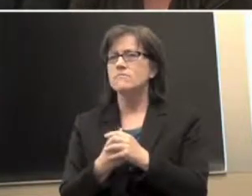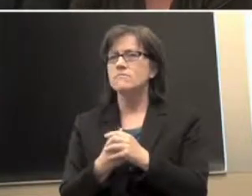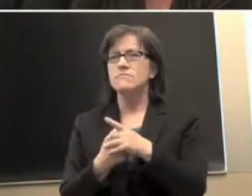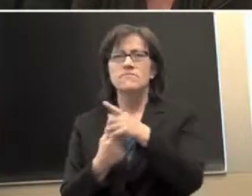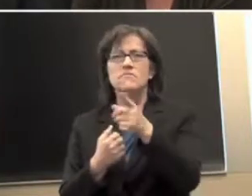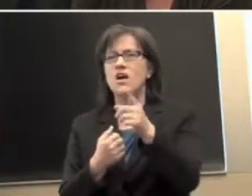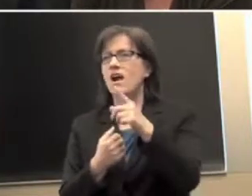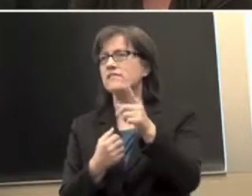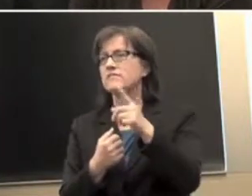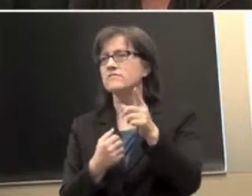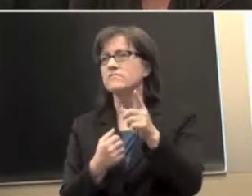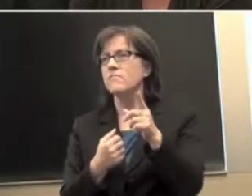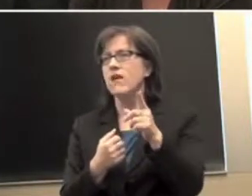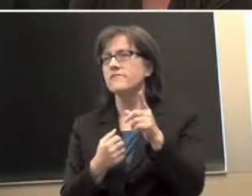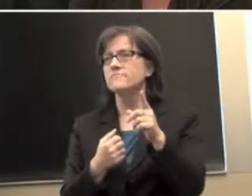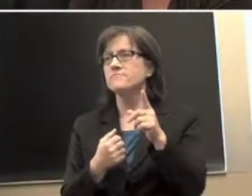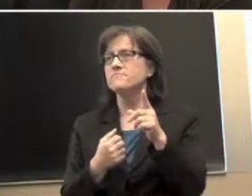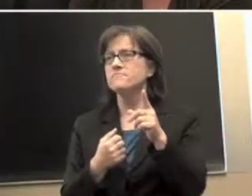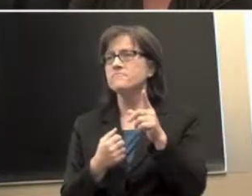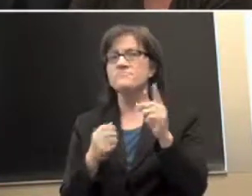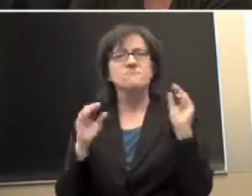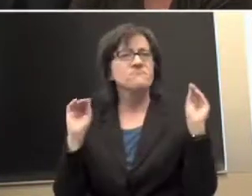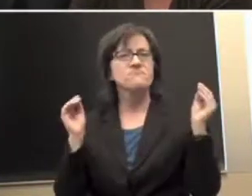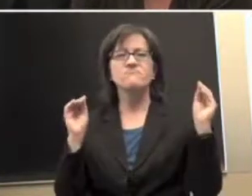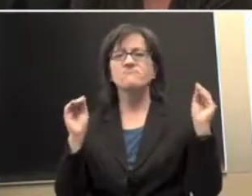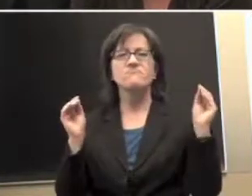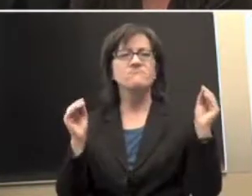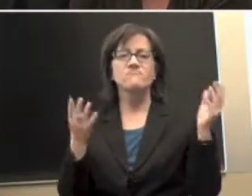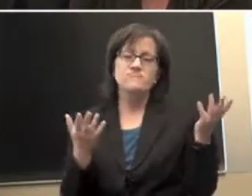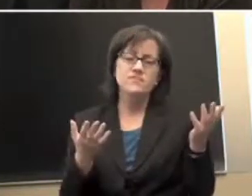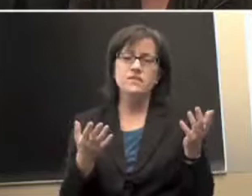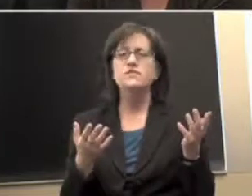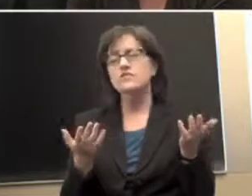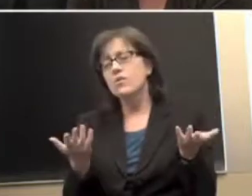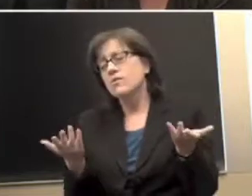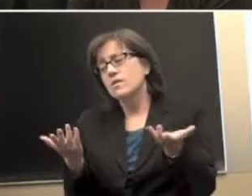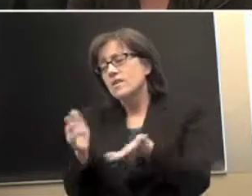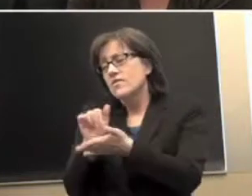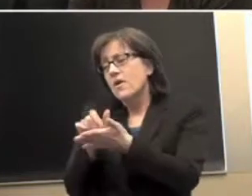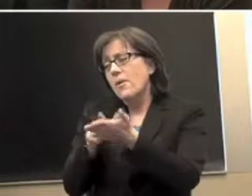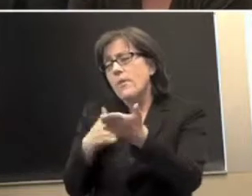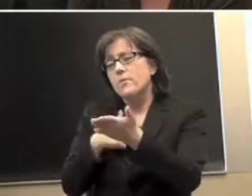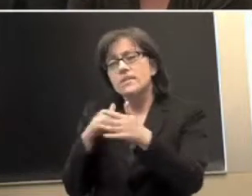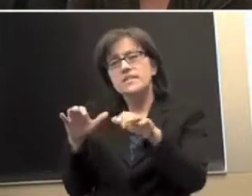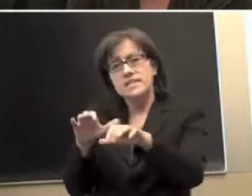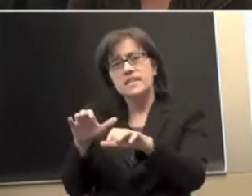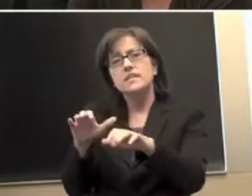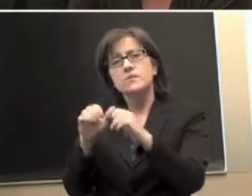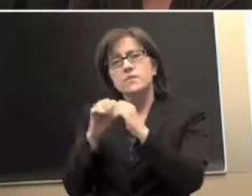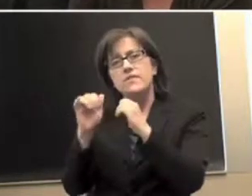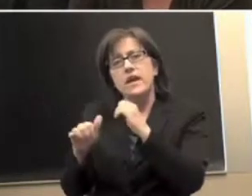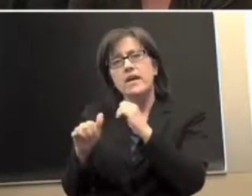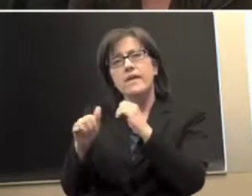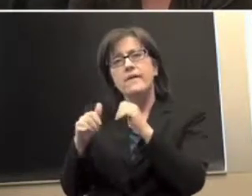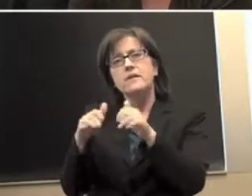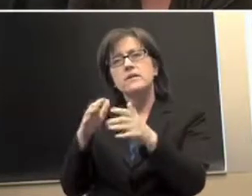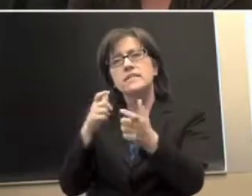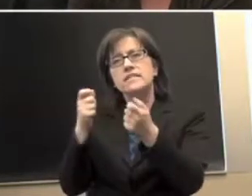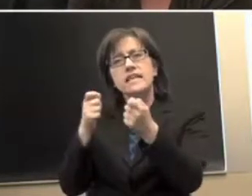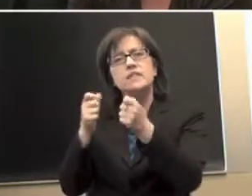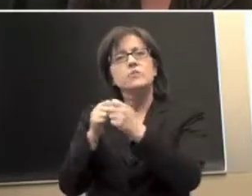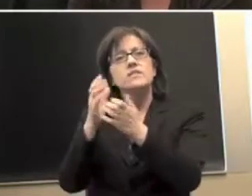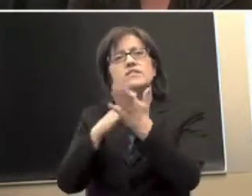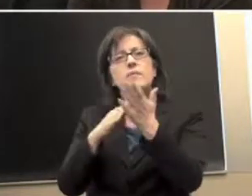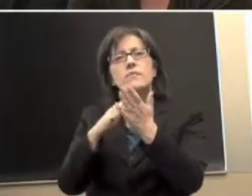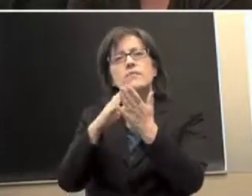forgetting? So that's kind of where we went with it, is kind of dealing with some of the